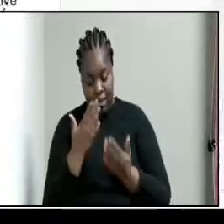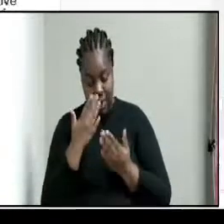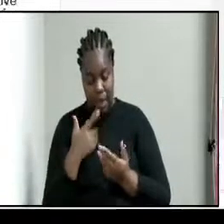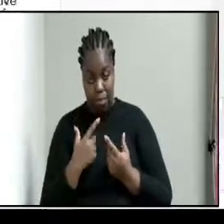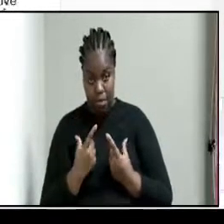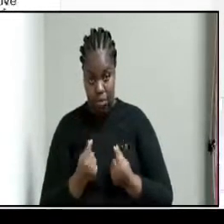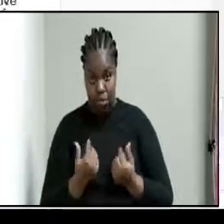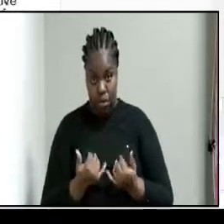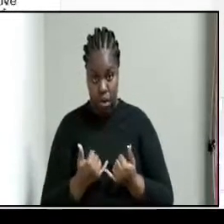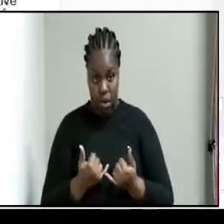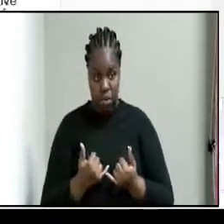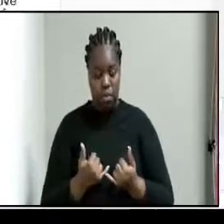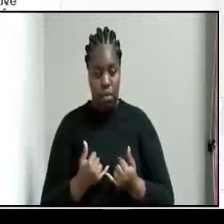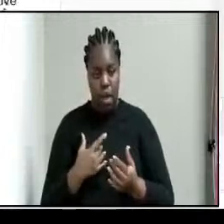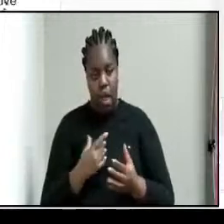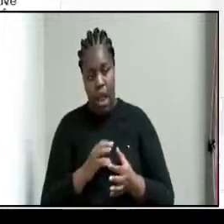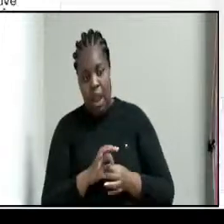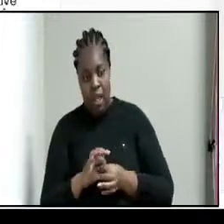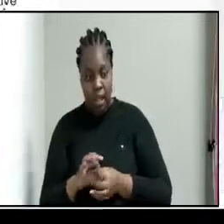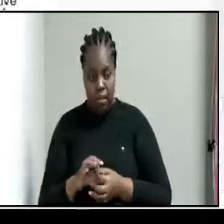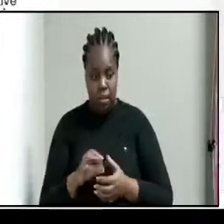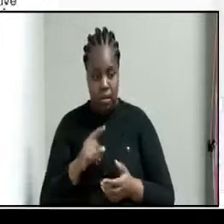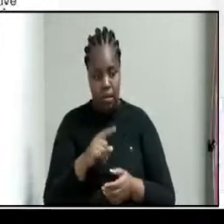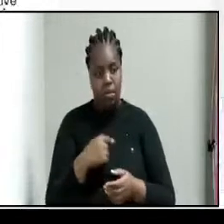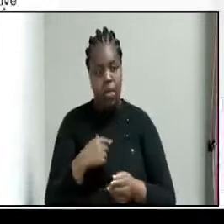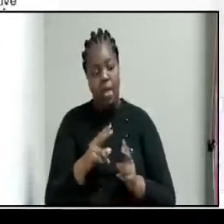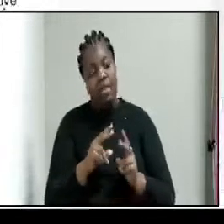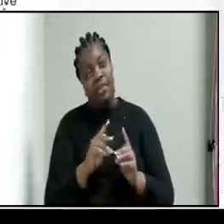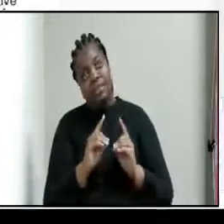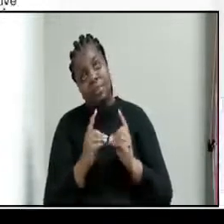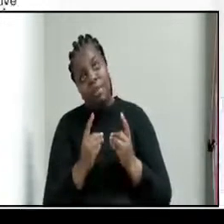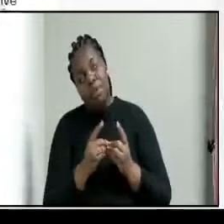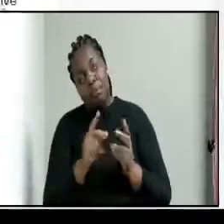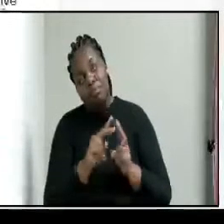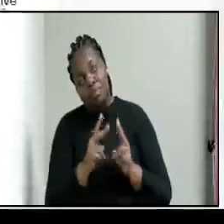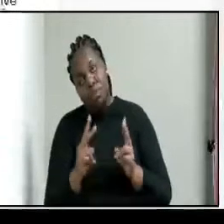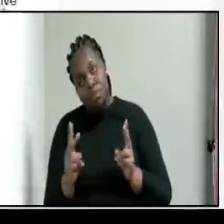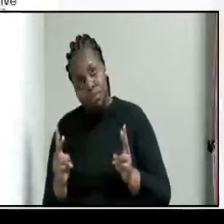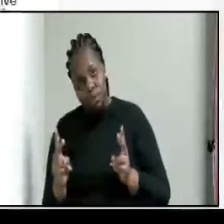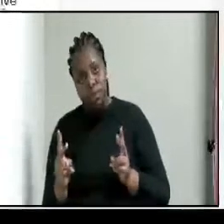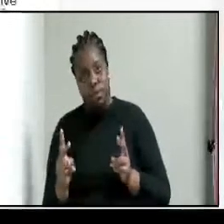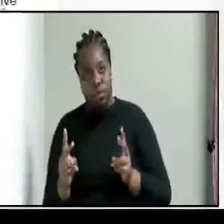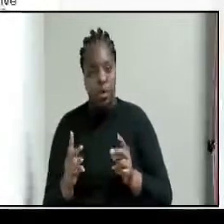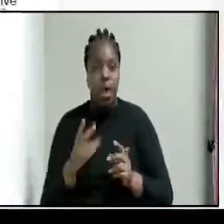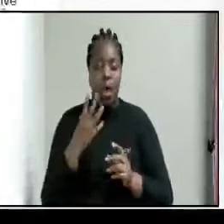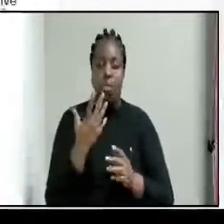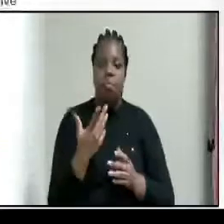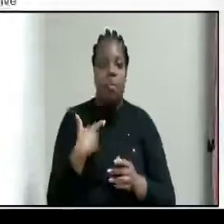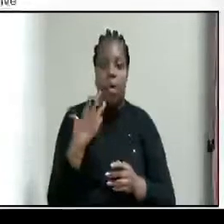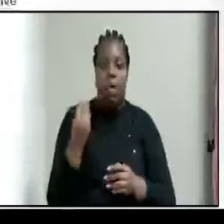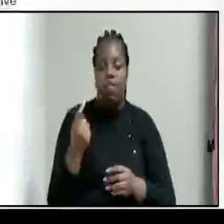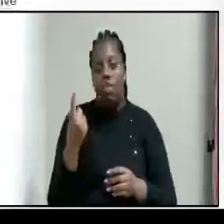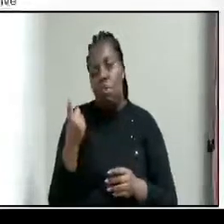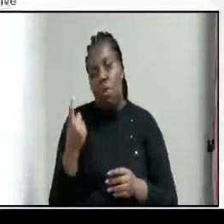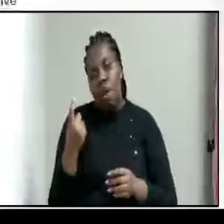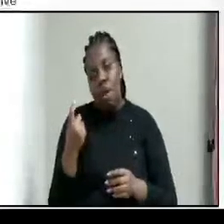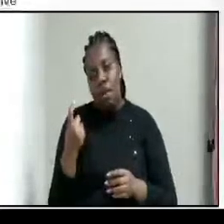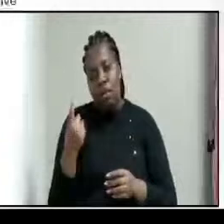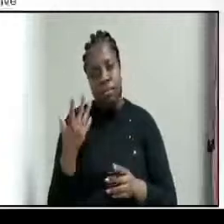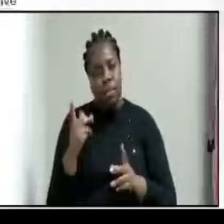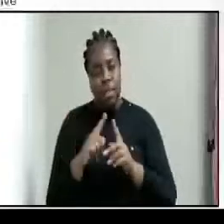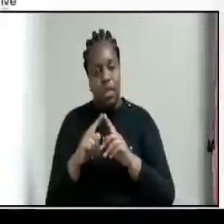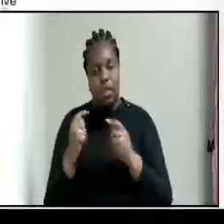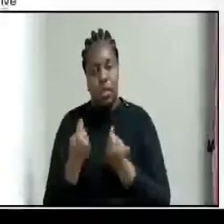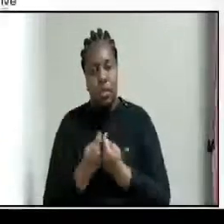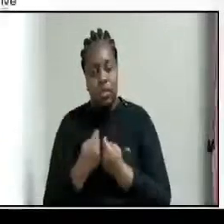doing that are closely linked to this, is that different departments work in silos. Instead of having one comprehensive, perhaps even a